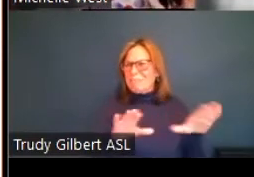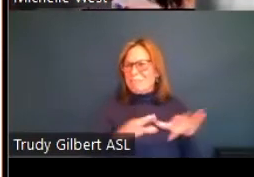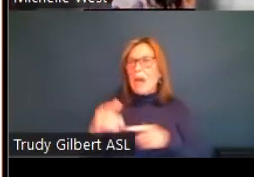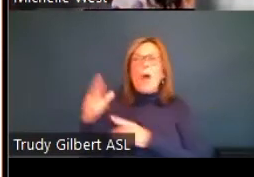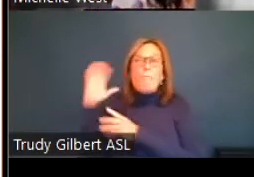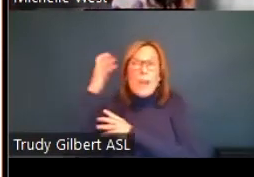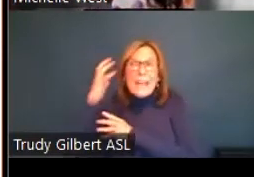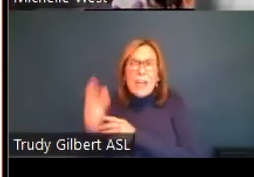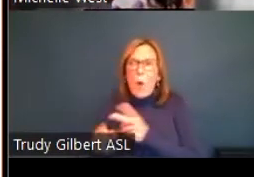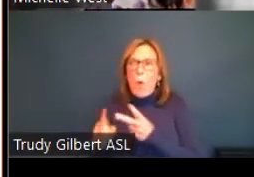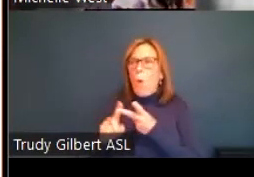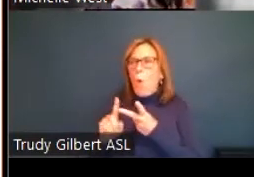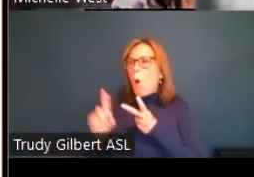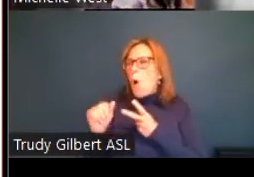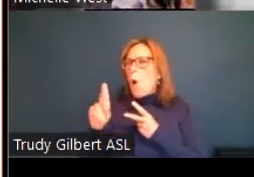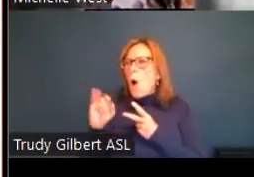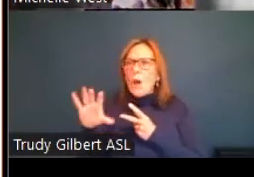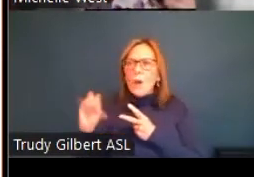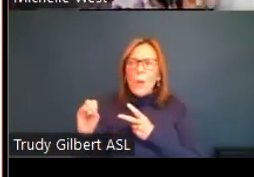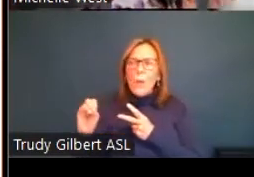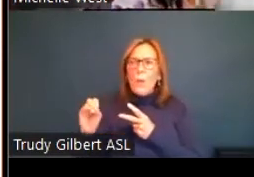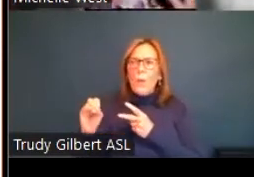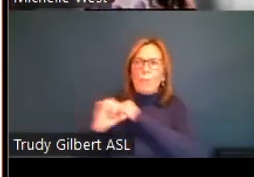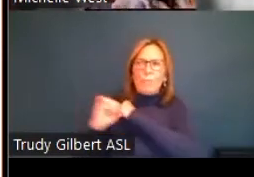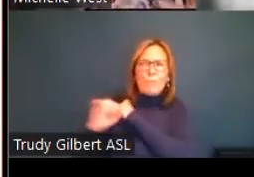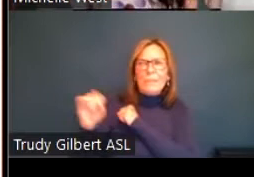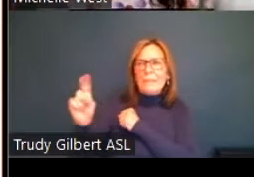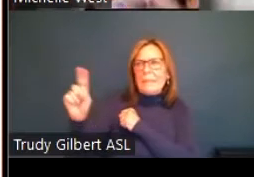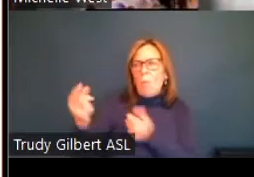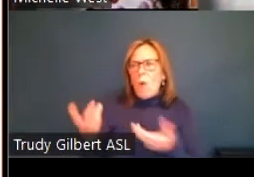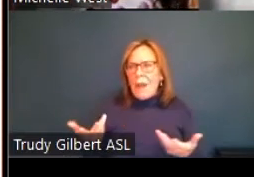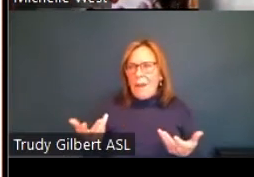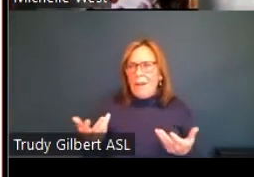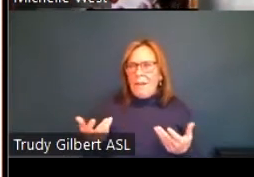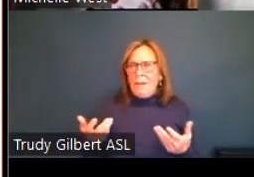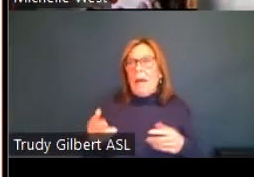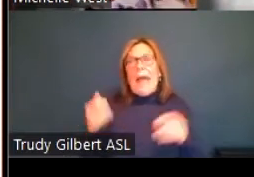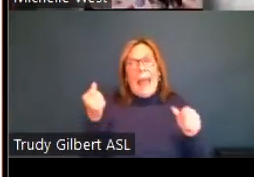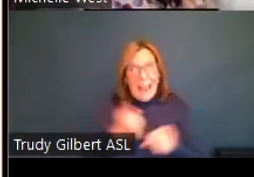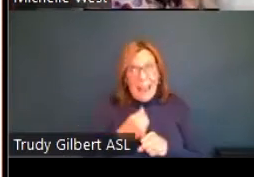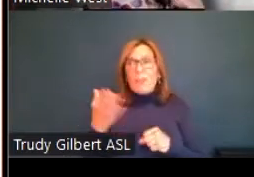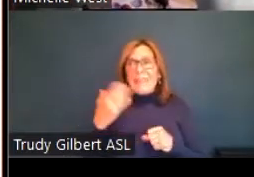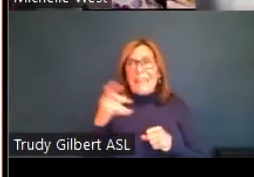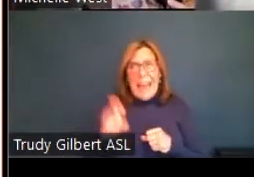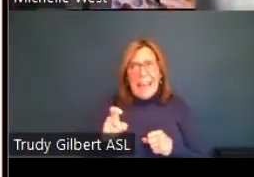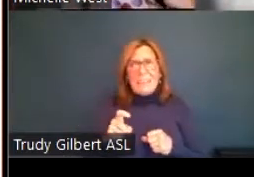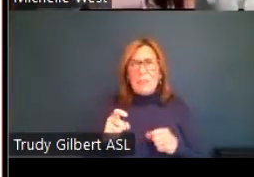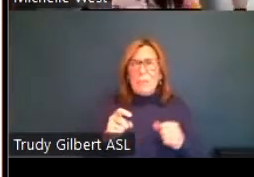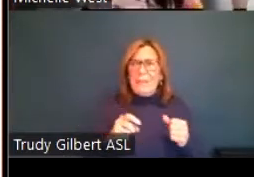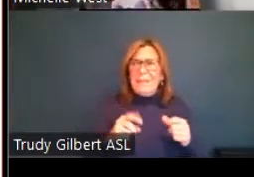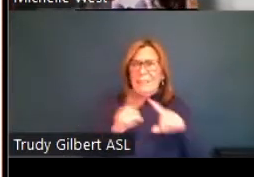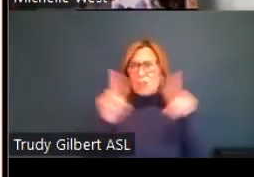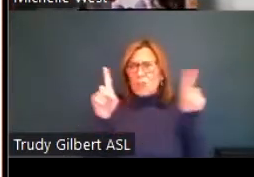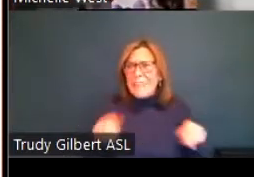audio file somewhere. And I'm gonna make sure that it's, of course, everything should be screen reader accessible, but you're gonna really make sure and test